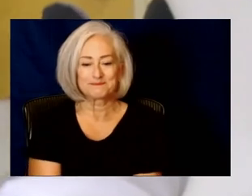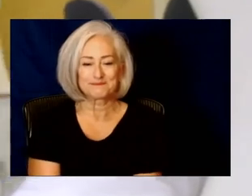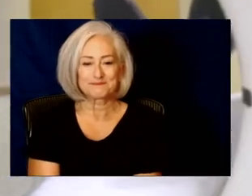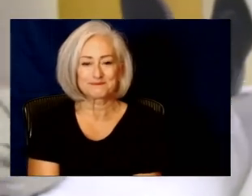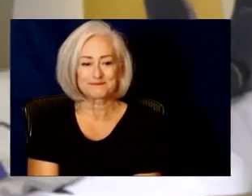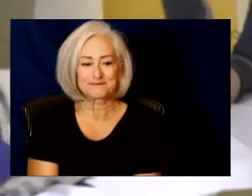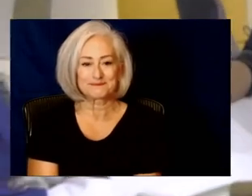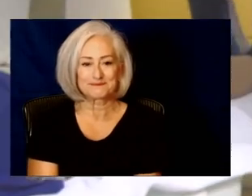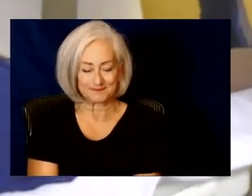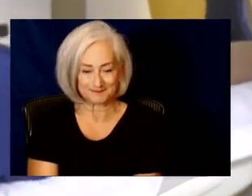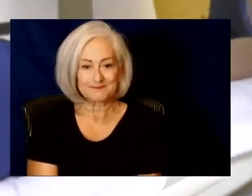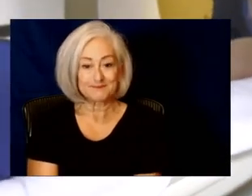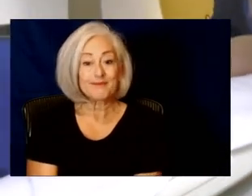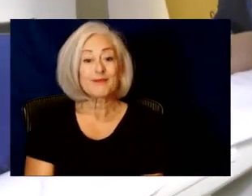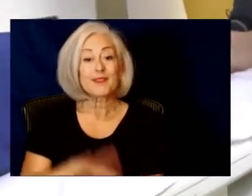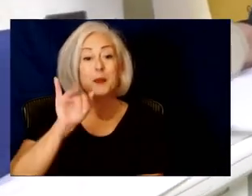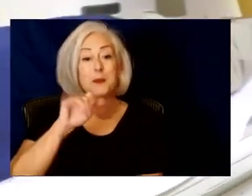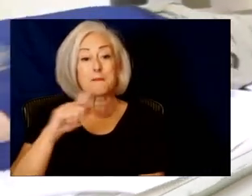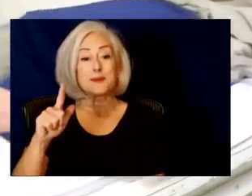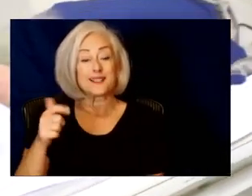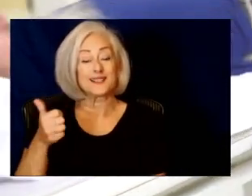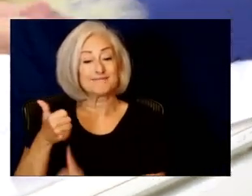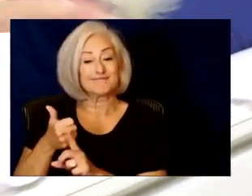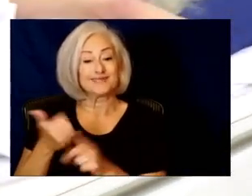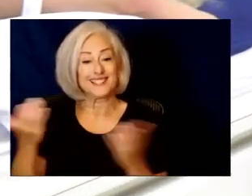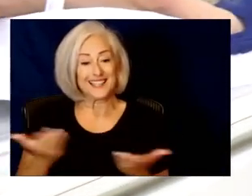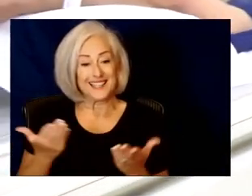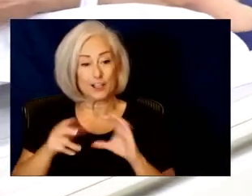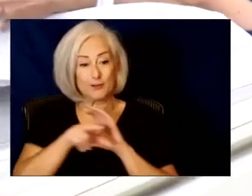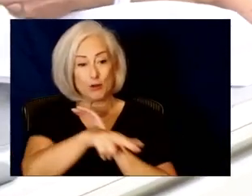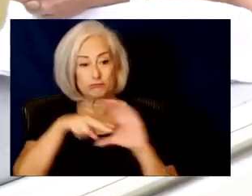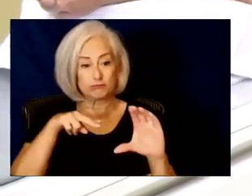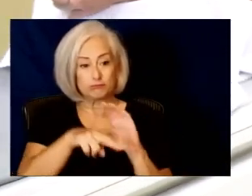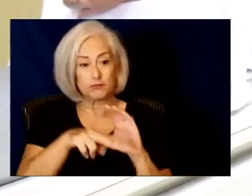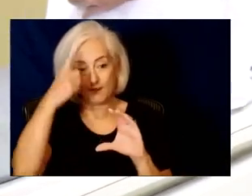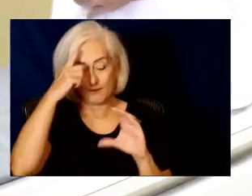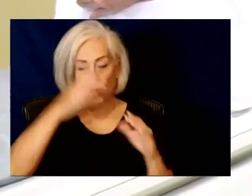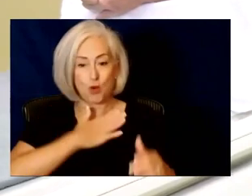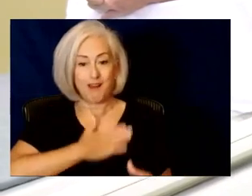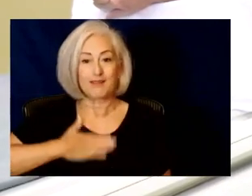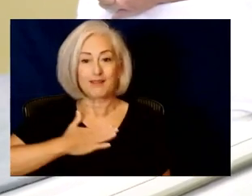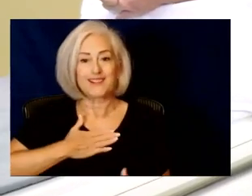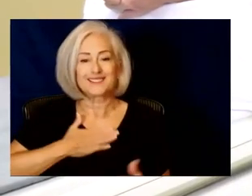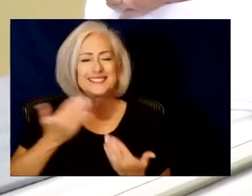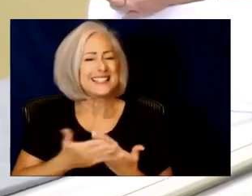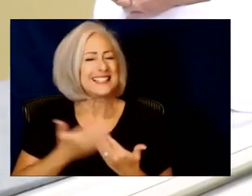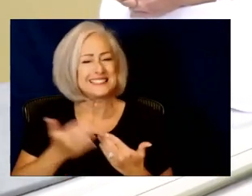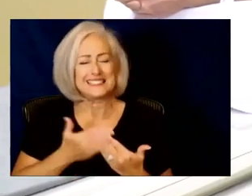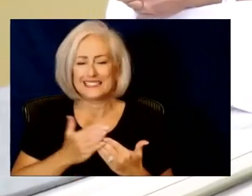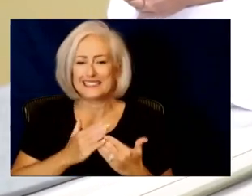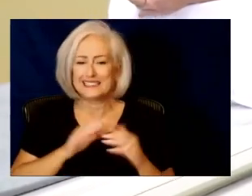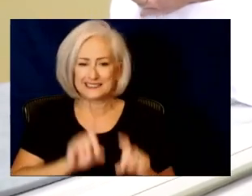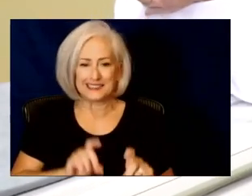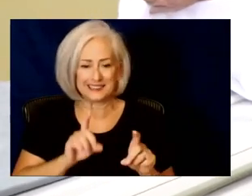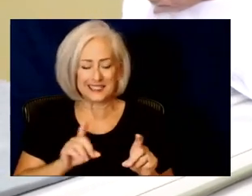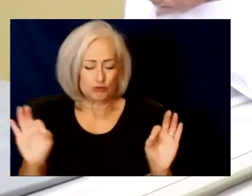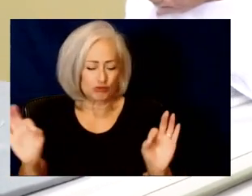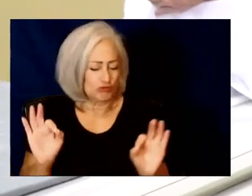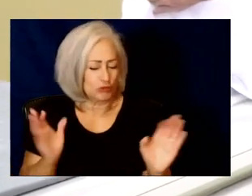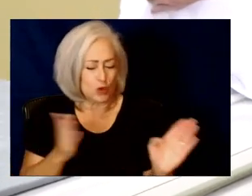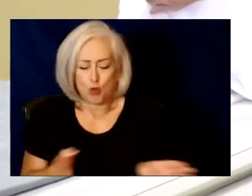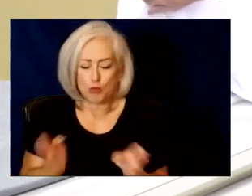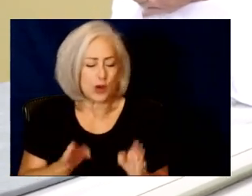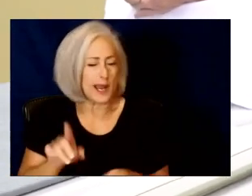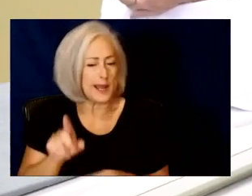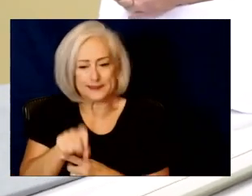So Bill is here for a CT scan of his lungs, and it's a pretty easy study. There is no prep for it. The patient just schedules